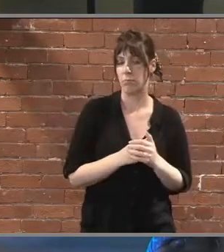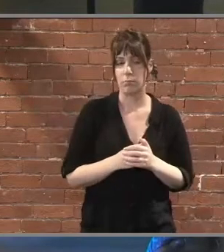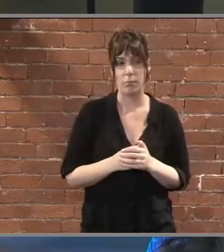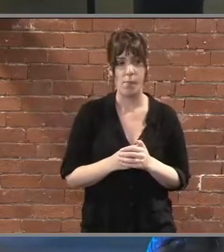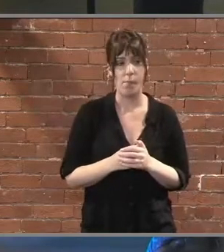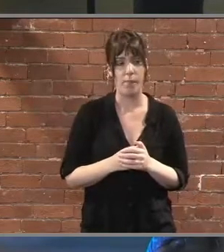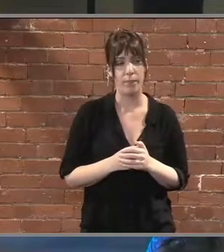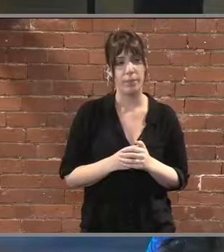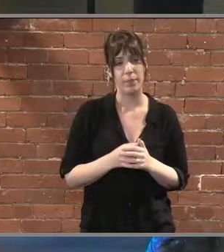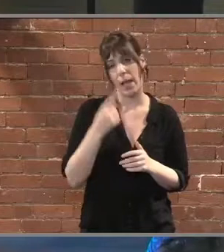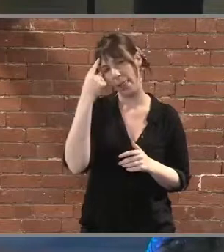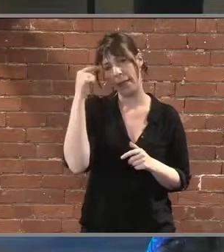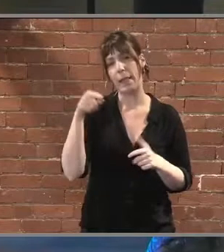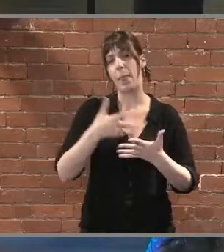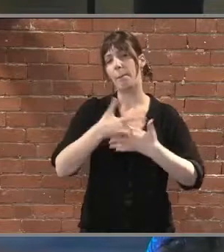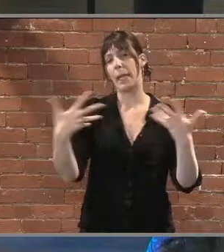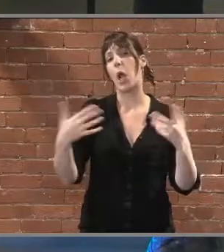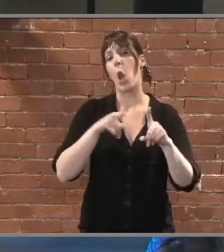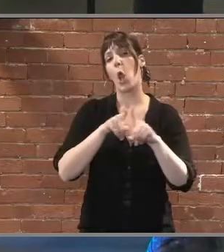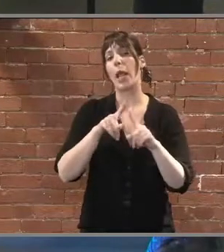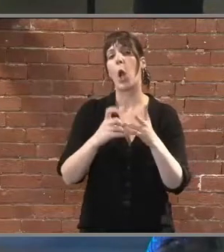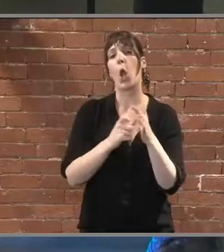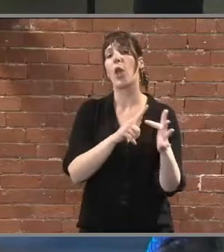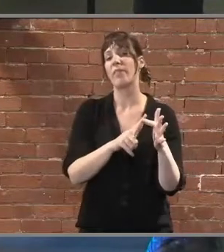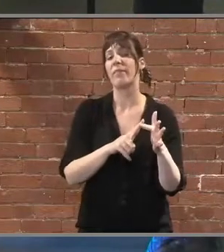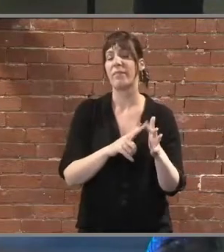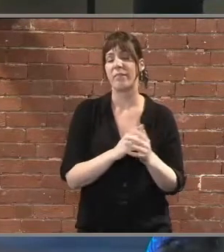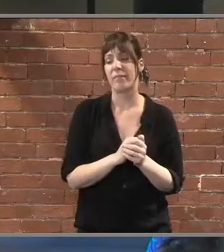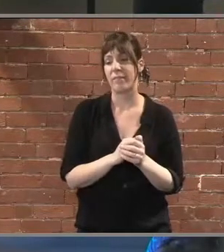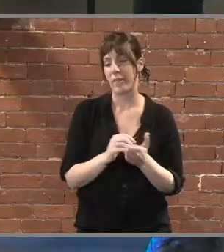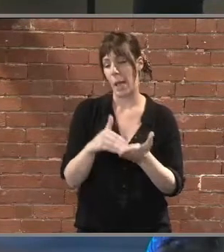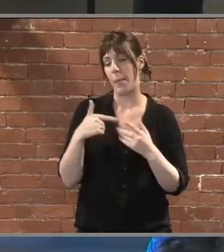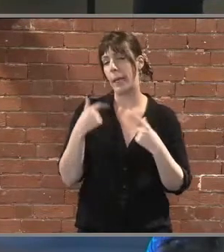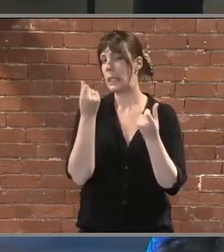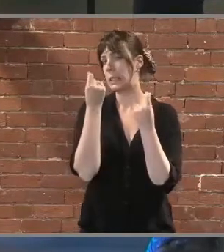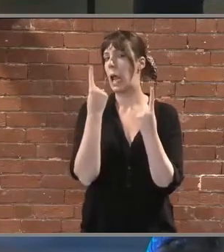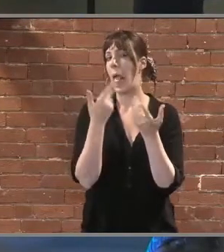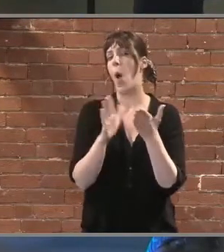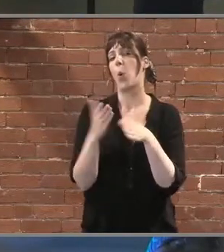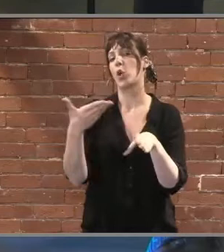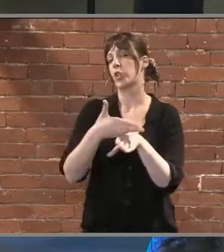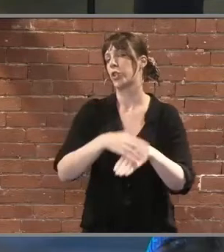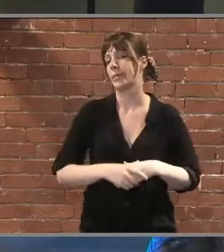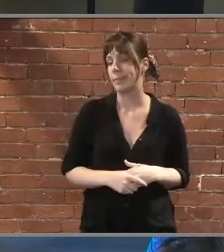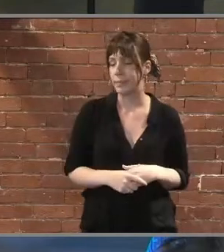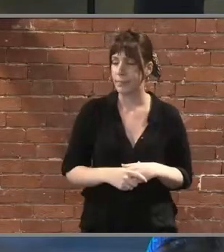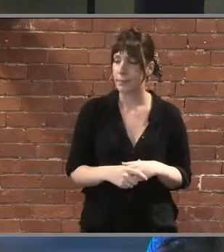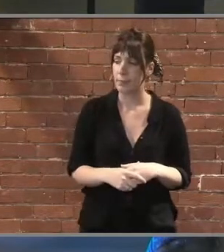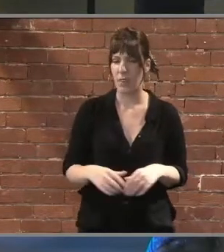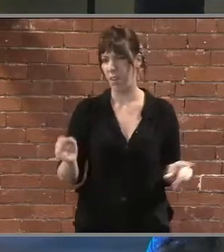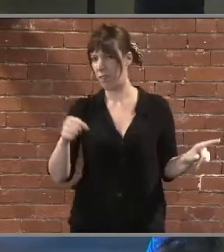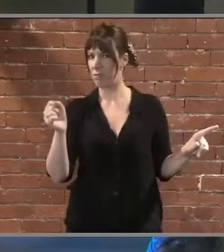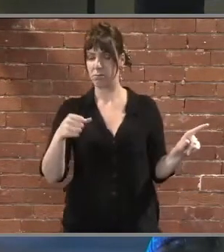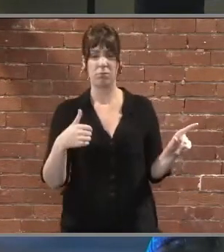that was probably the biggest learning curve, was just understanding how those things work. Yeah, for sure. Well, yeah, in